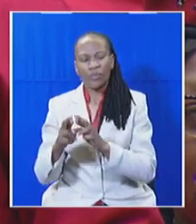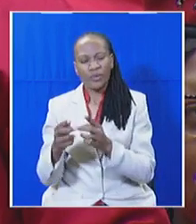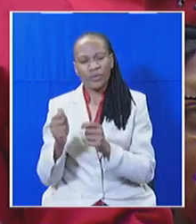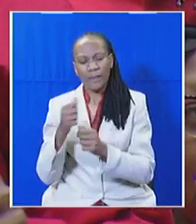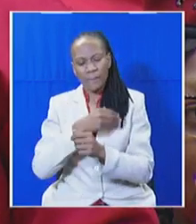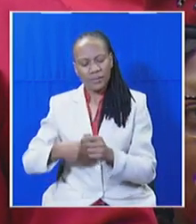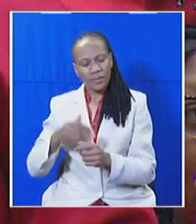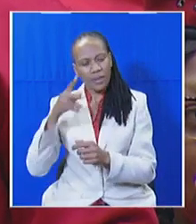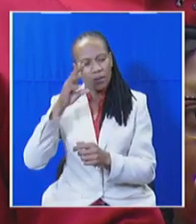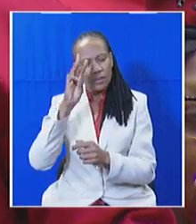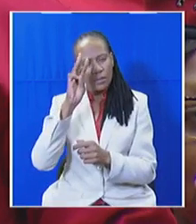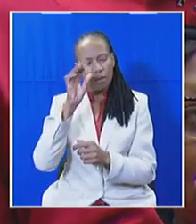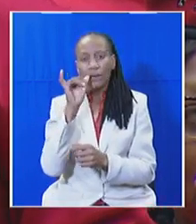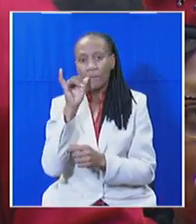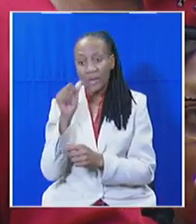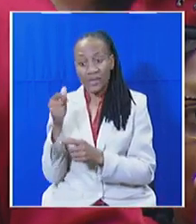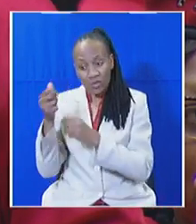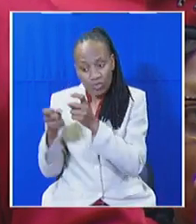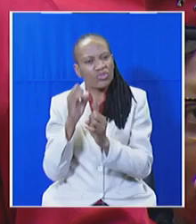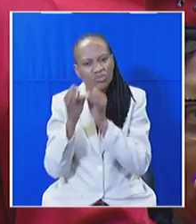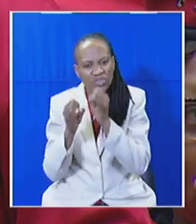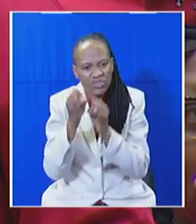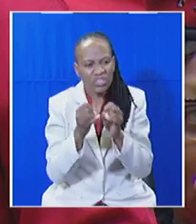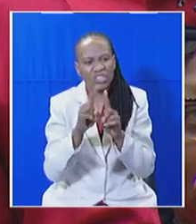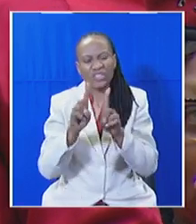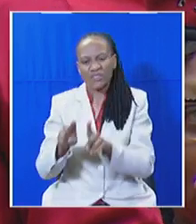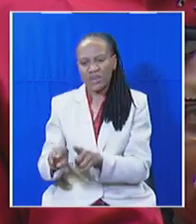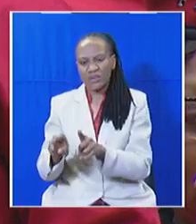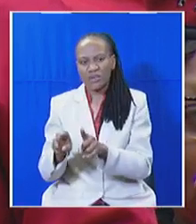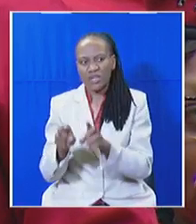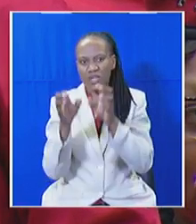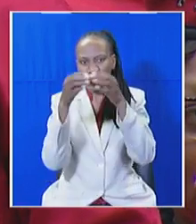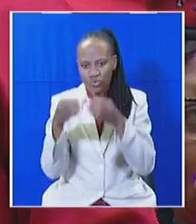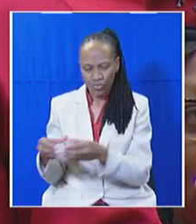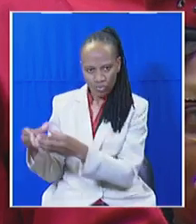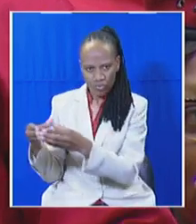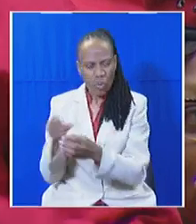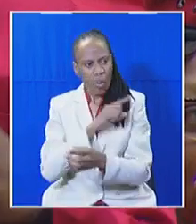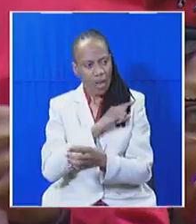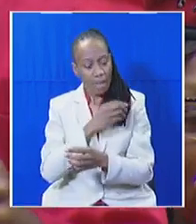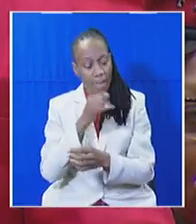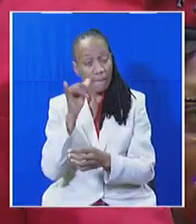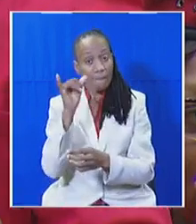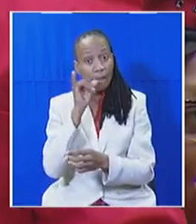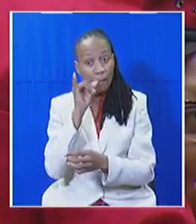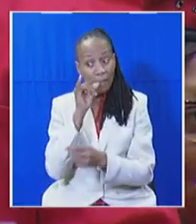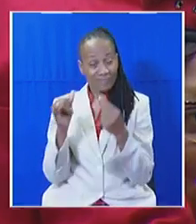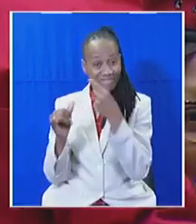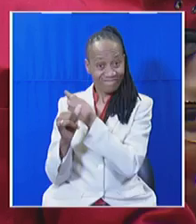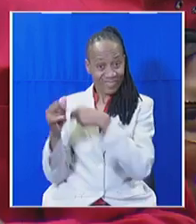of the impact of illicit financial flows on it. But maybe because Mbeki might have